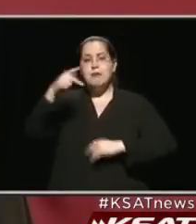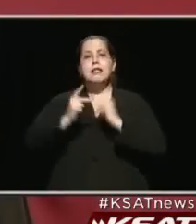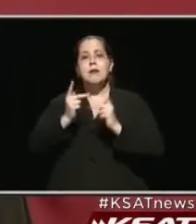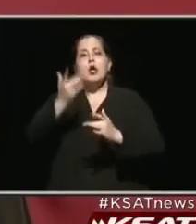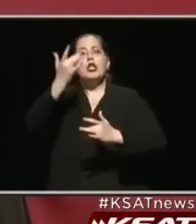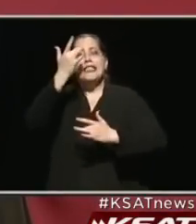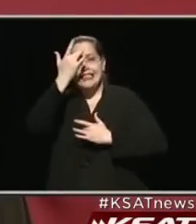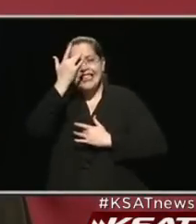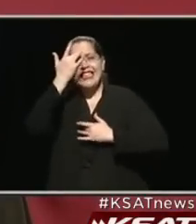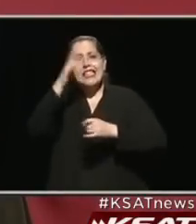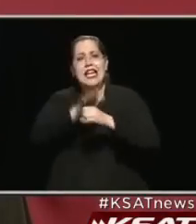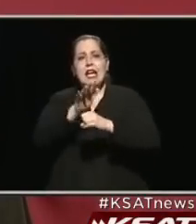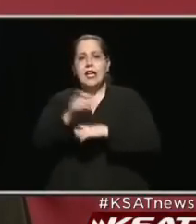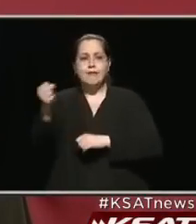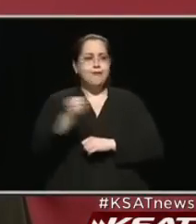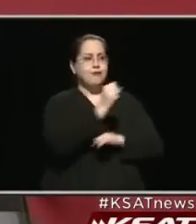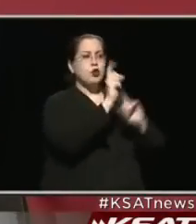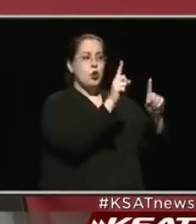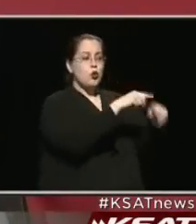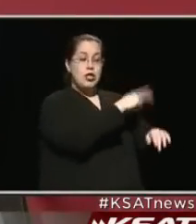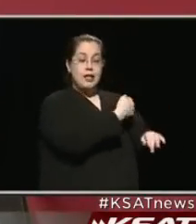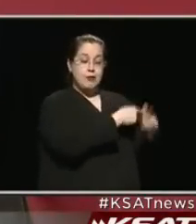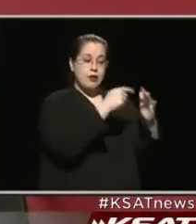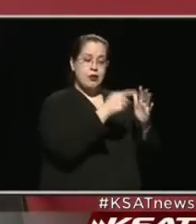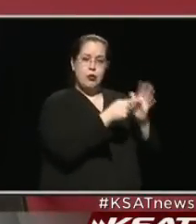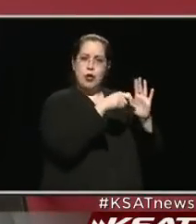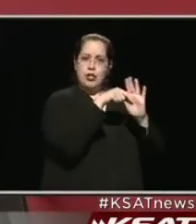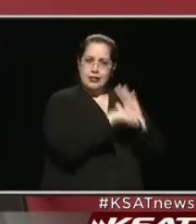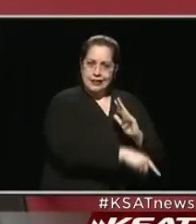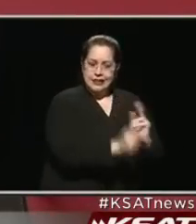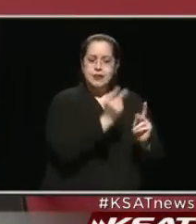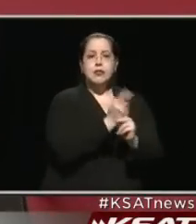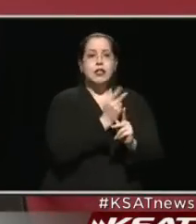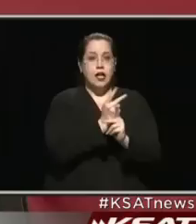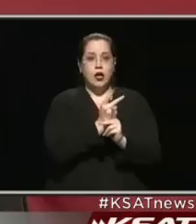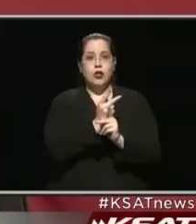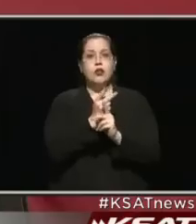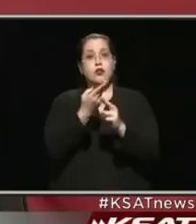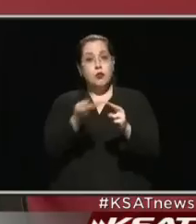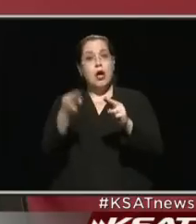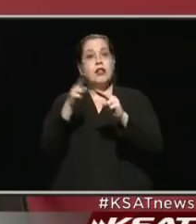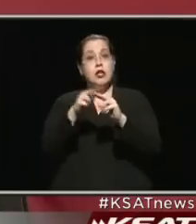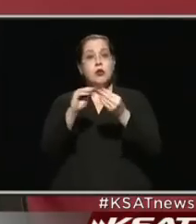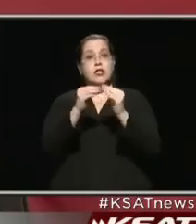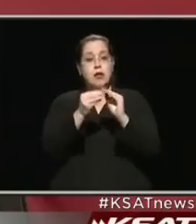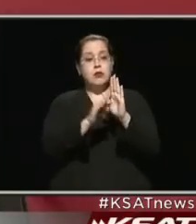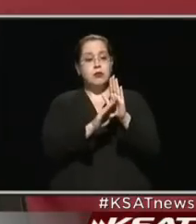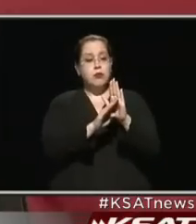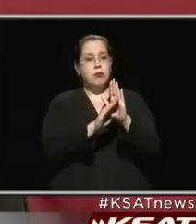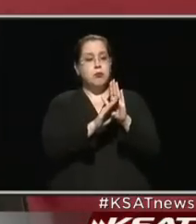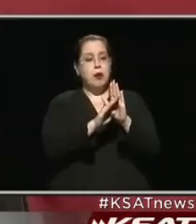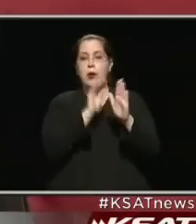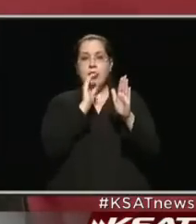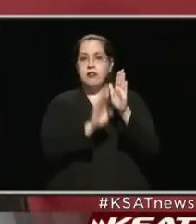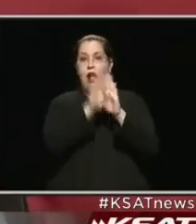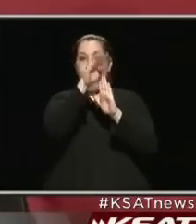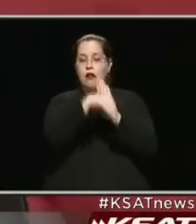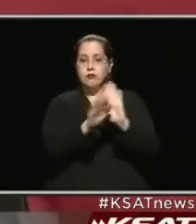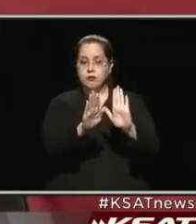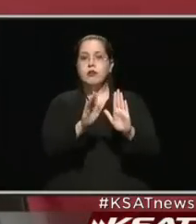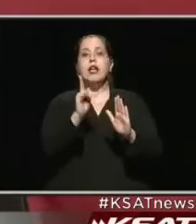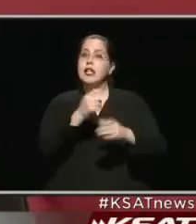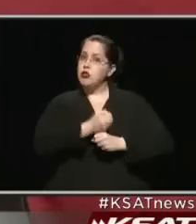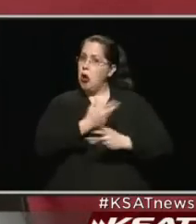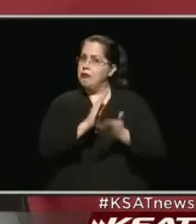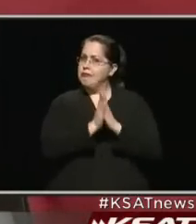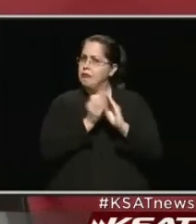to warrant going to the hospital, and they require intensive care. So while the increase is gradual and it's not a spike, it is a cause